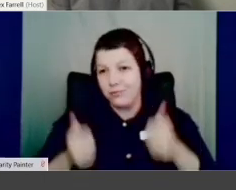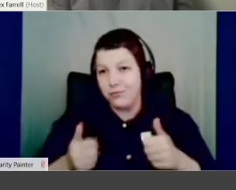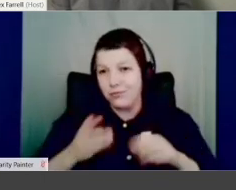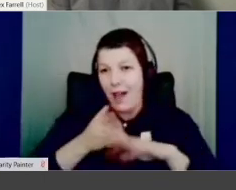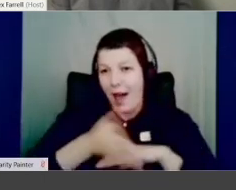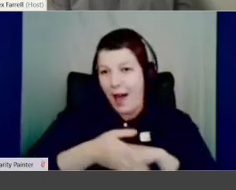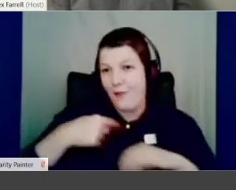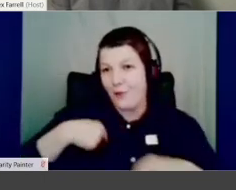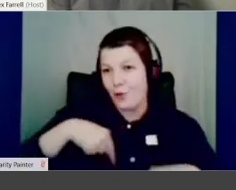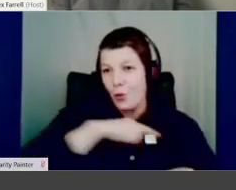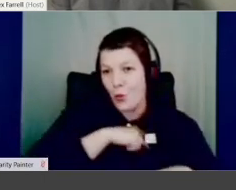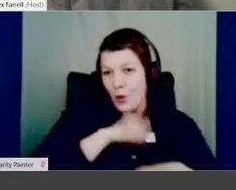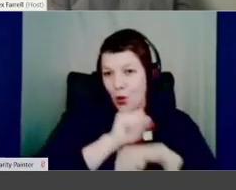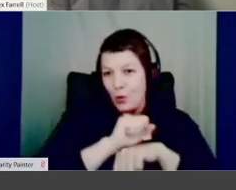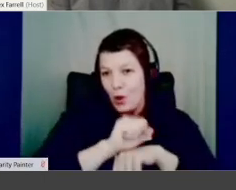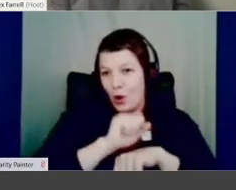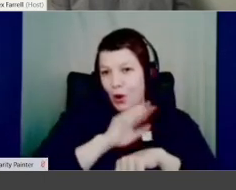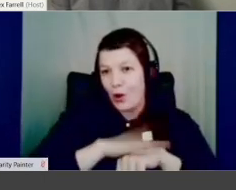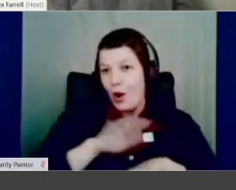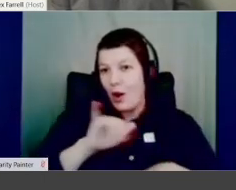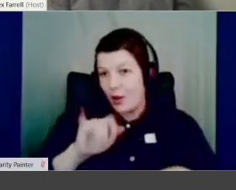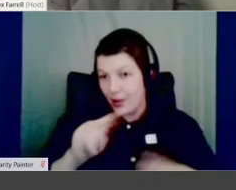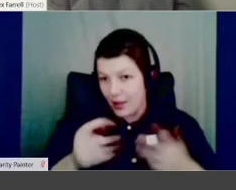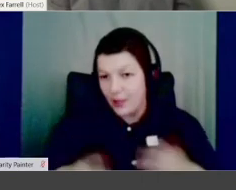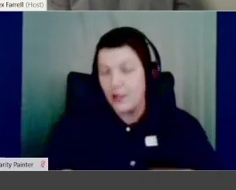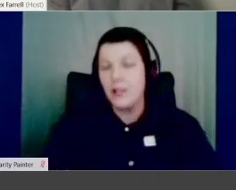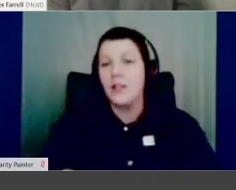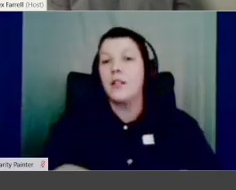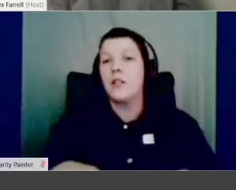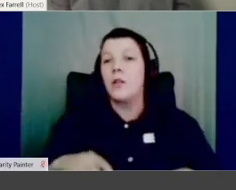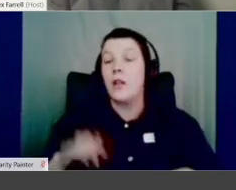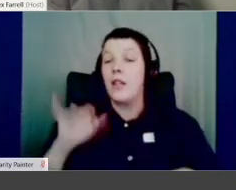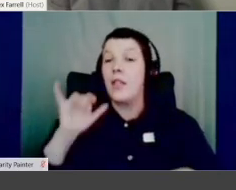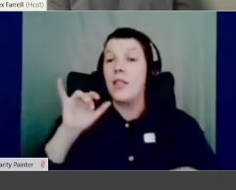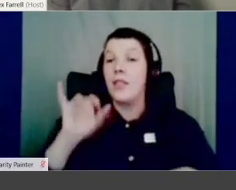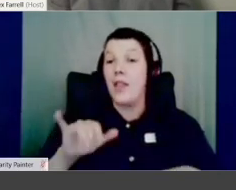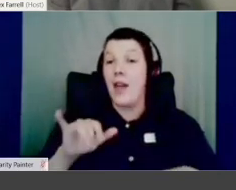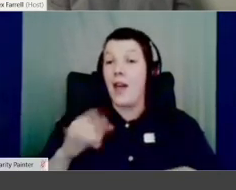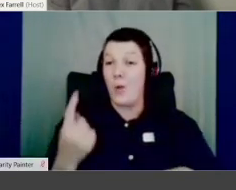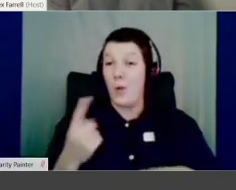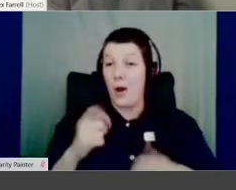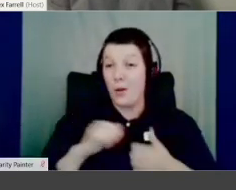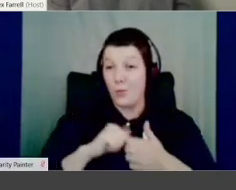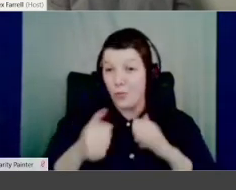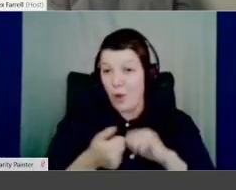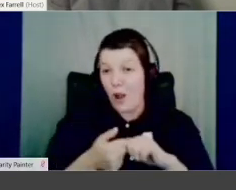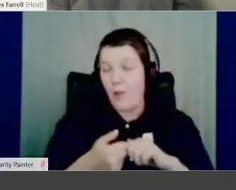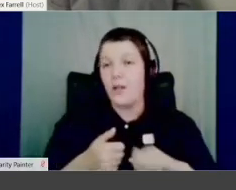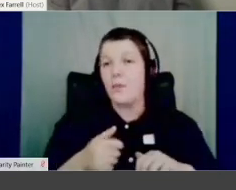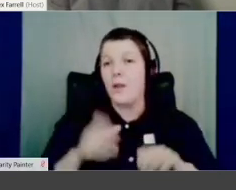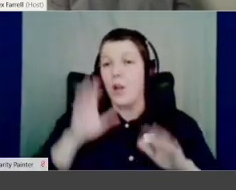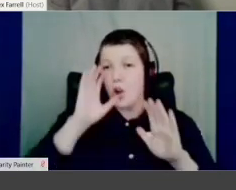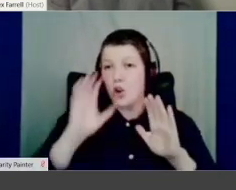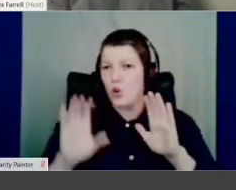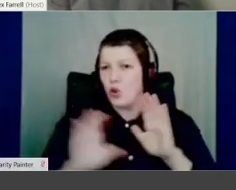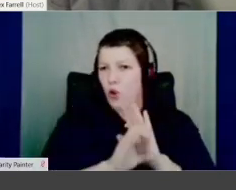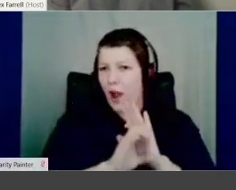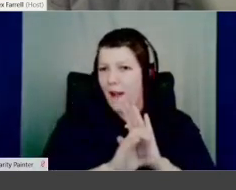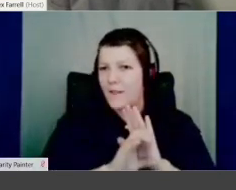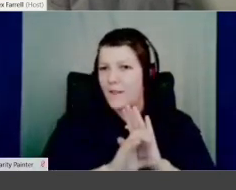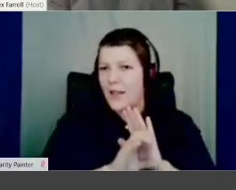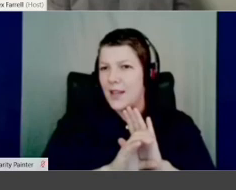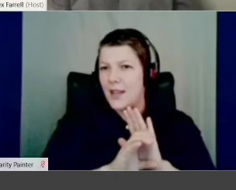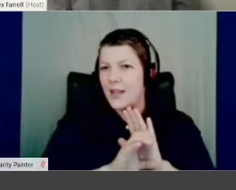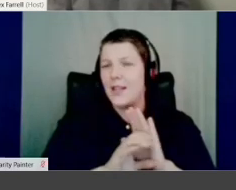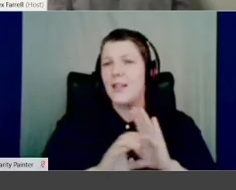a graphic, right? You don't want everyone else to see it, and so we hide it. And we're hiding that off screen in such a way that like